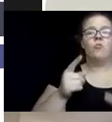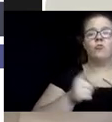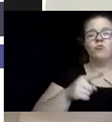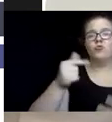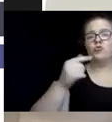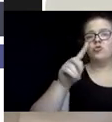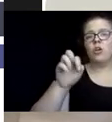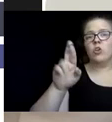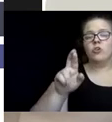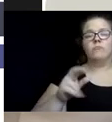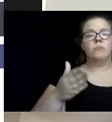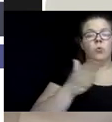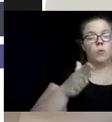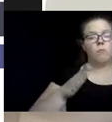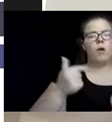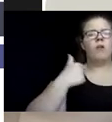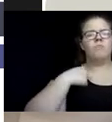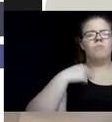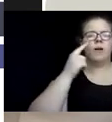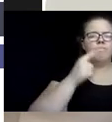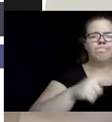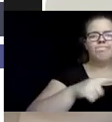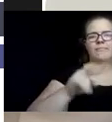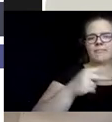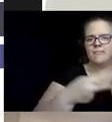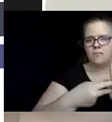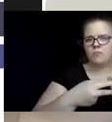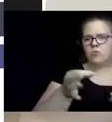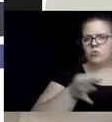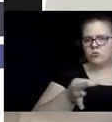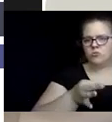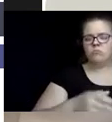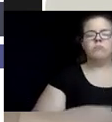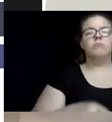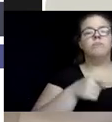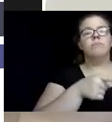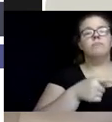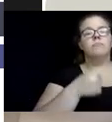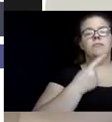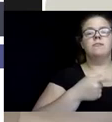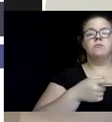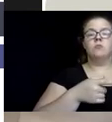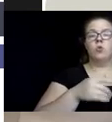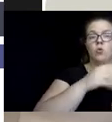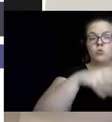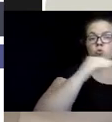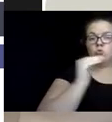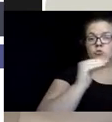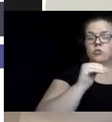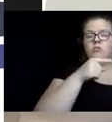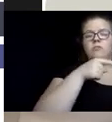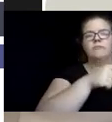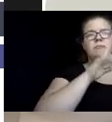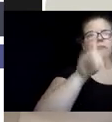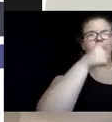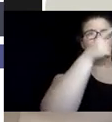for this presentation, I did look up a definition, which I'll read now. And it states, social justice is an ideal